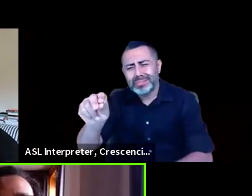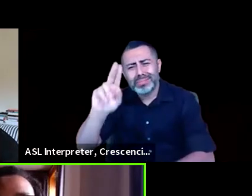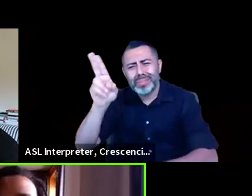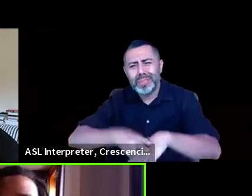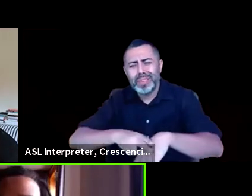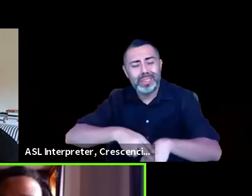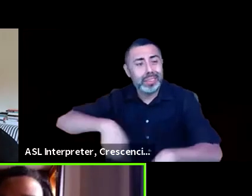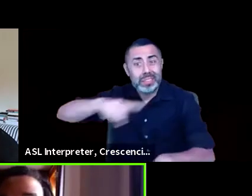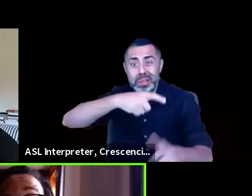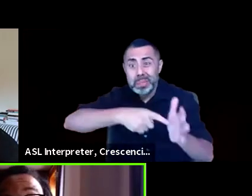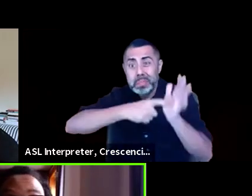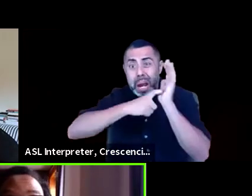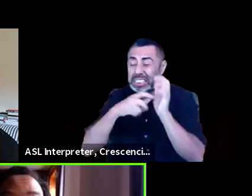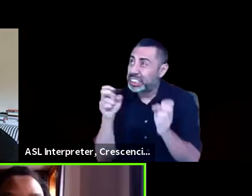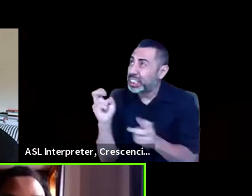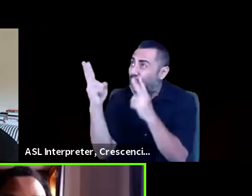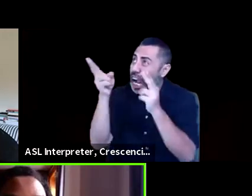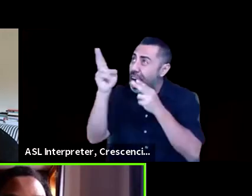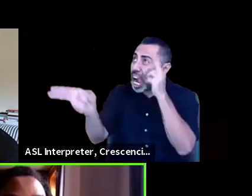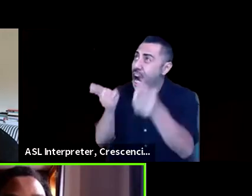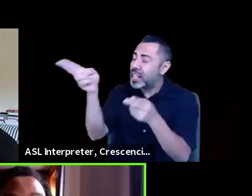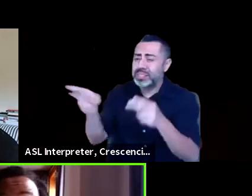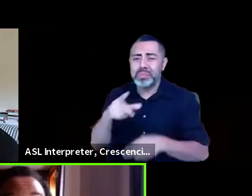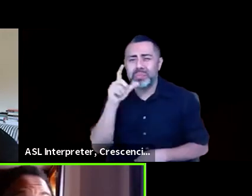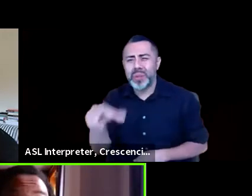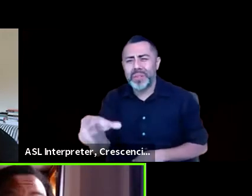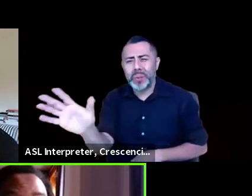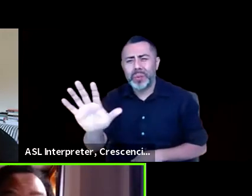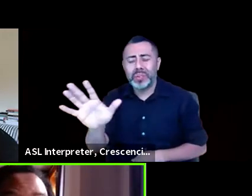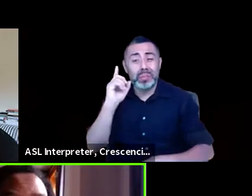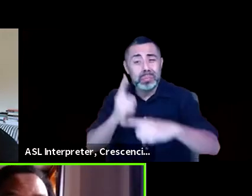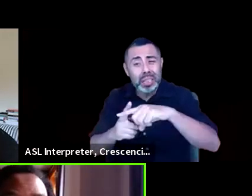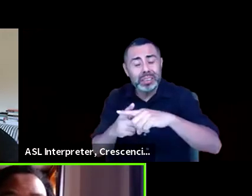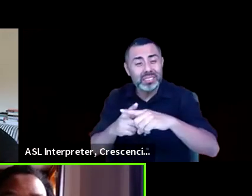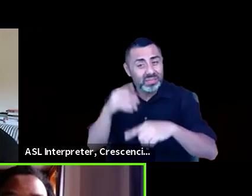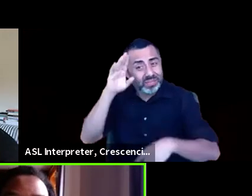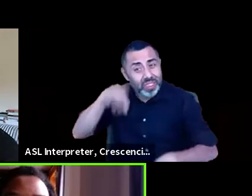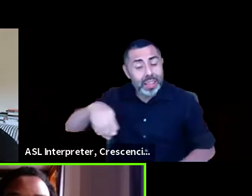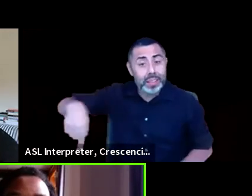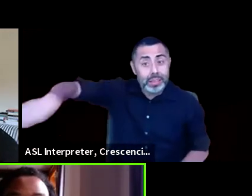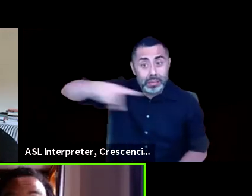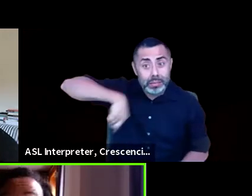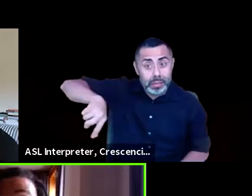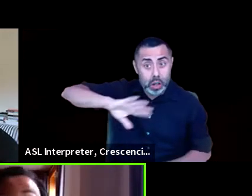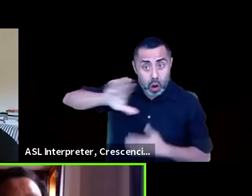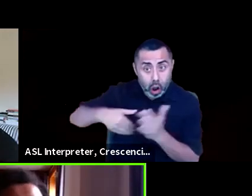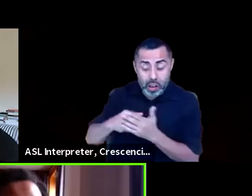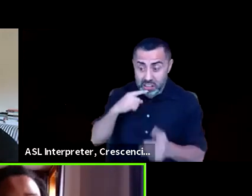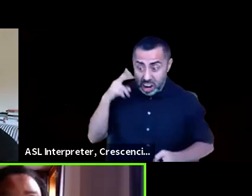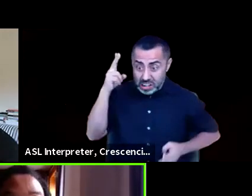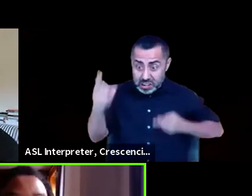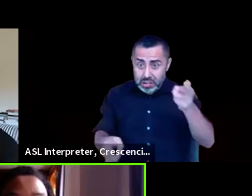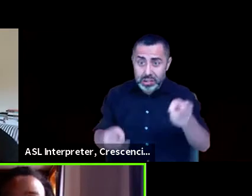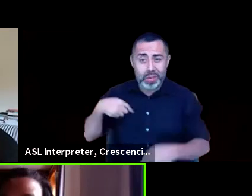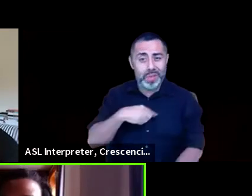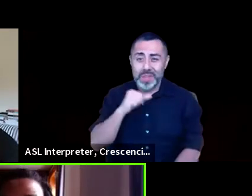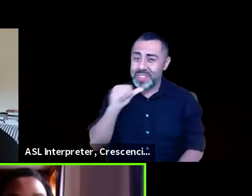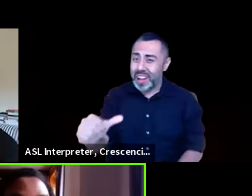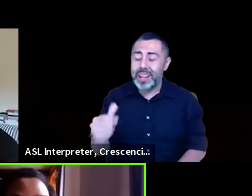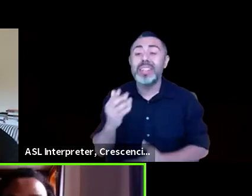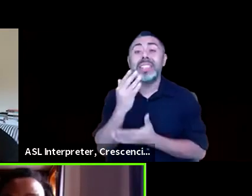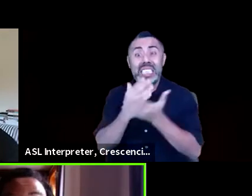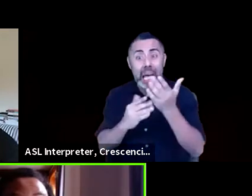content online. And with that, I would also say, all of us aren't rushing our content online. There are some who are, there are